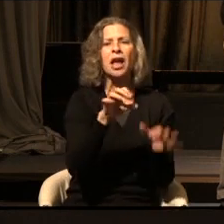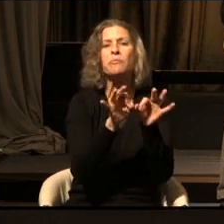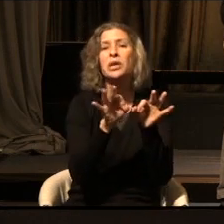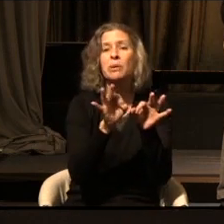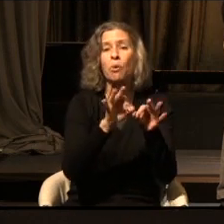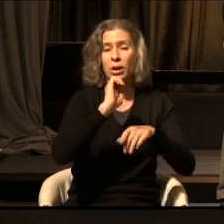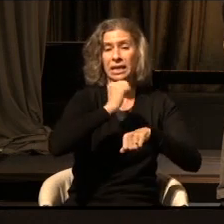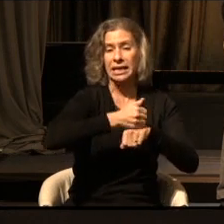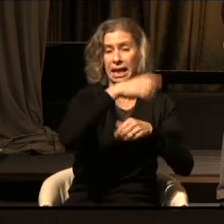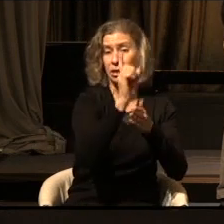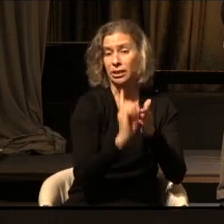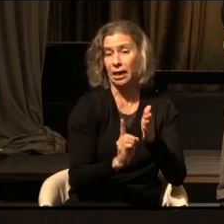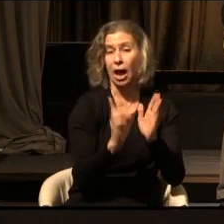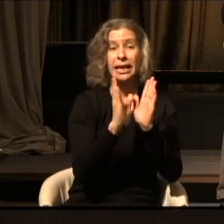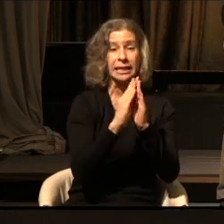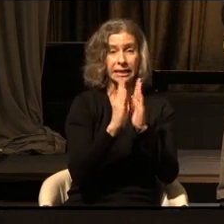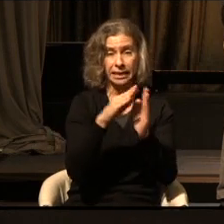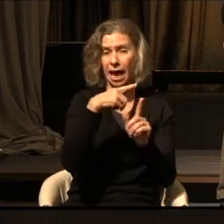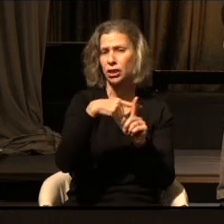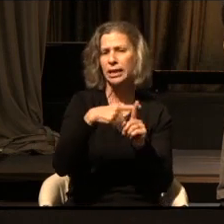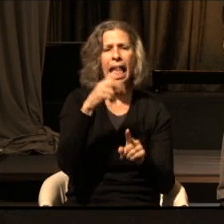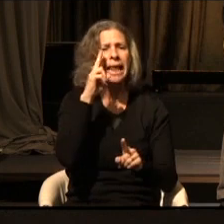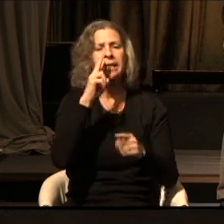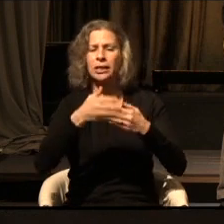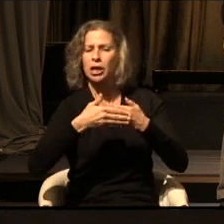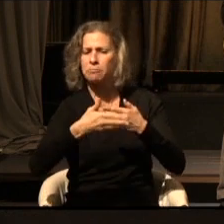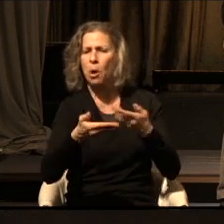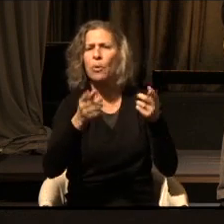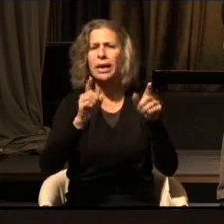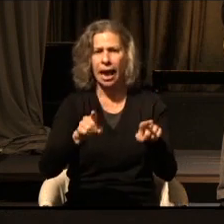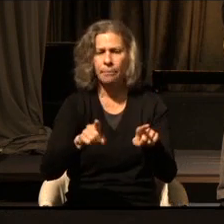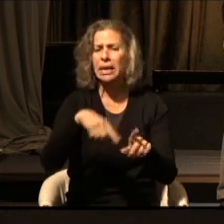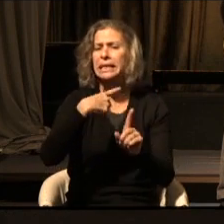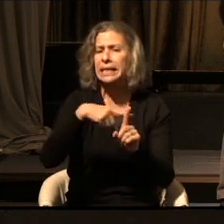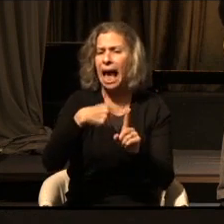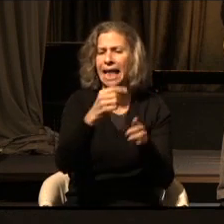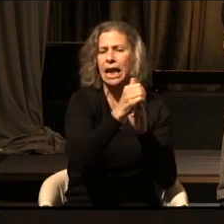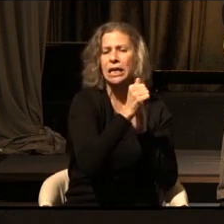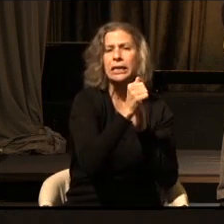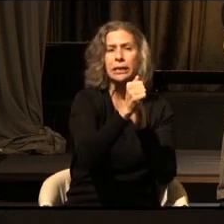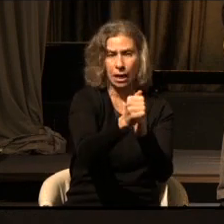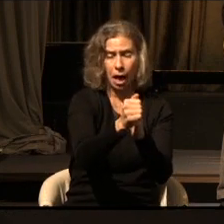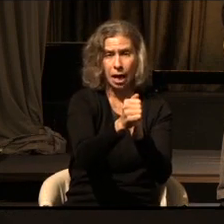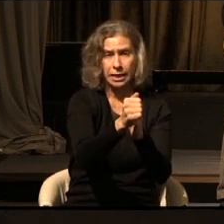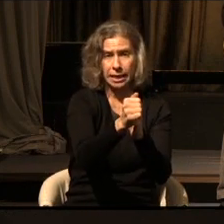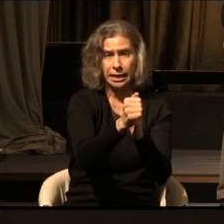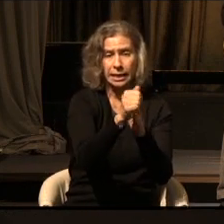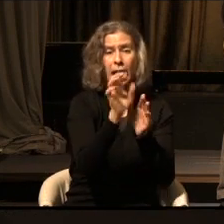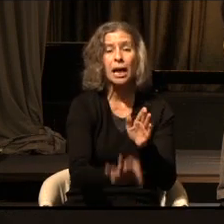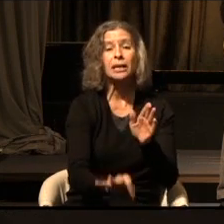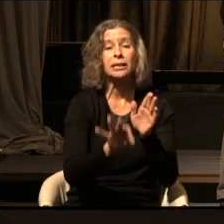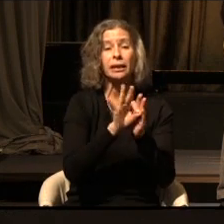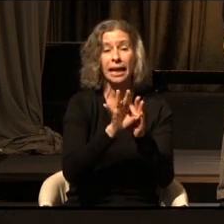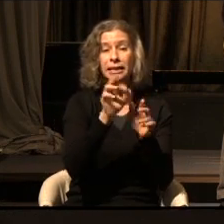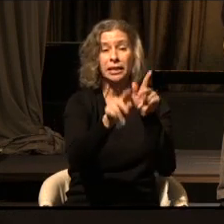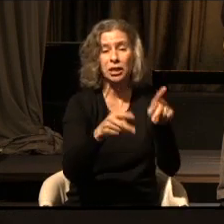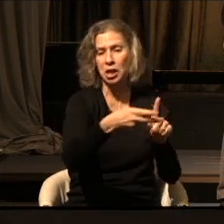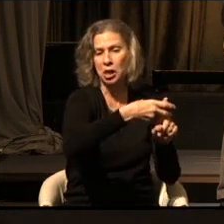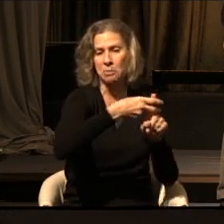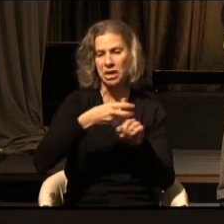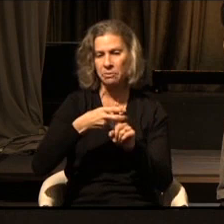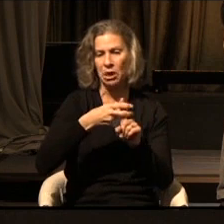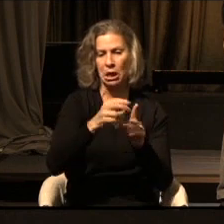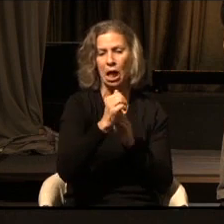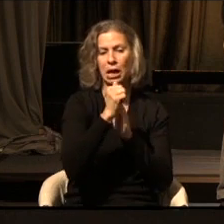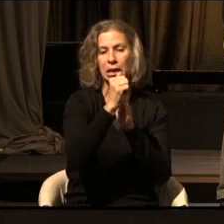in designing this session and seeing what happens here, but also in guiding the selecting the applicants, guiding the